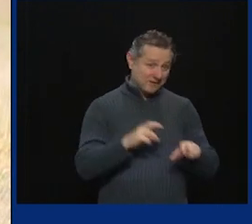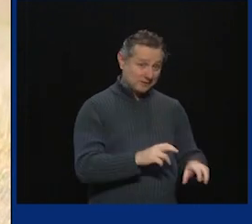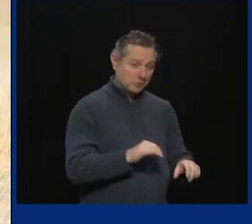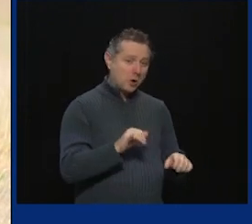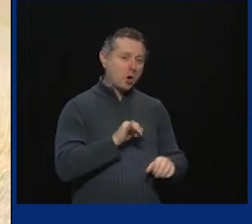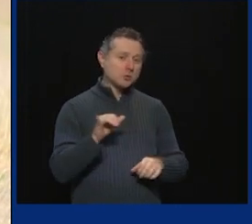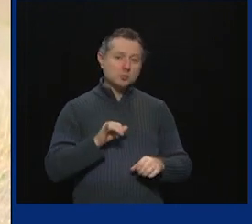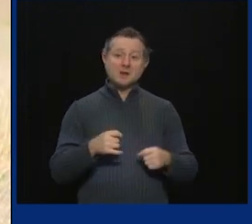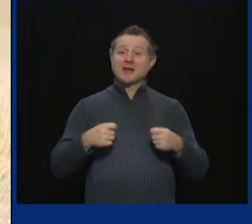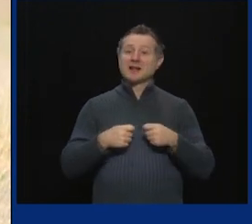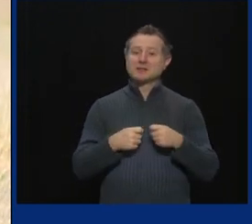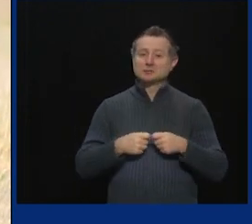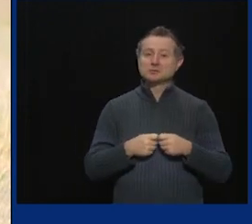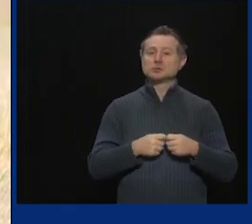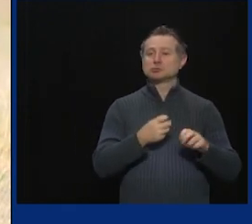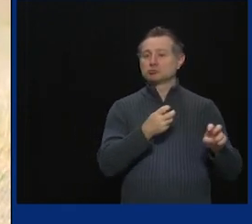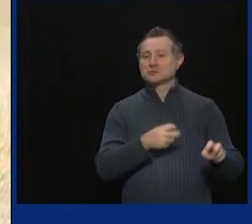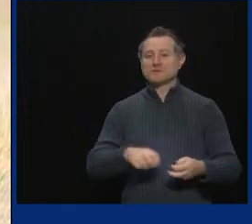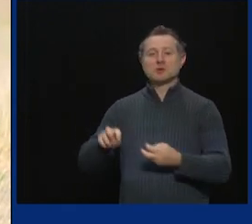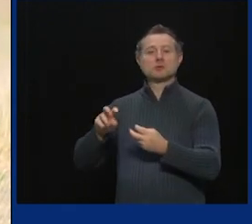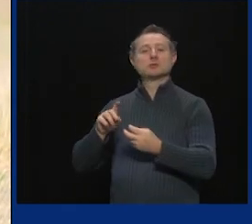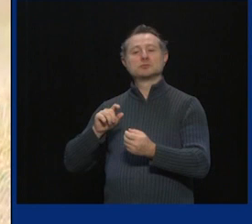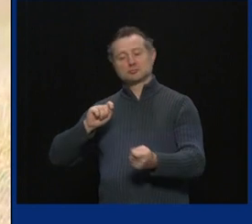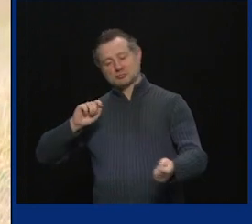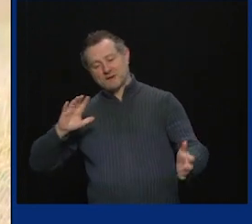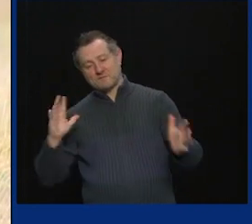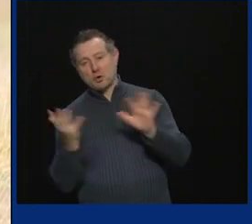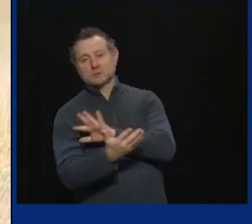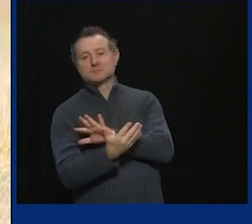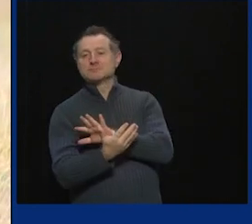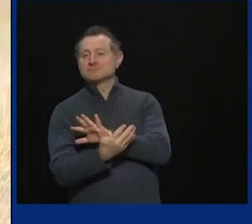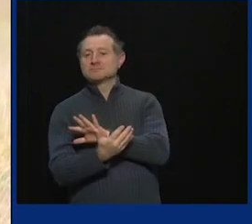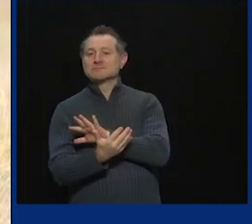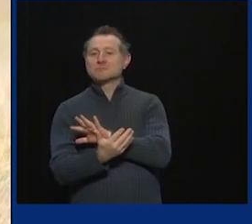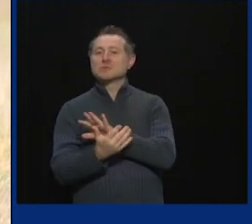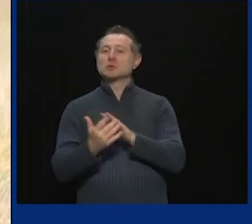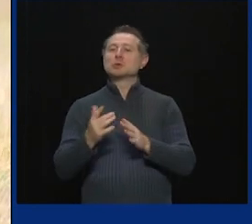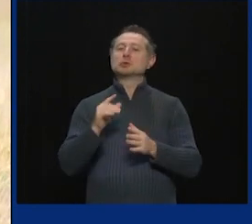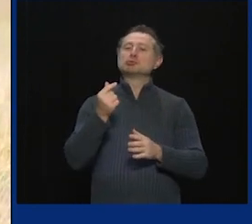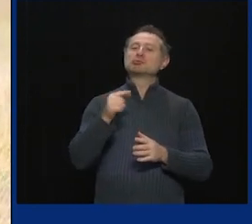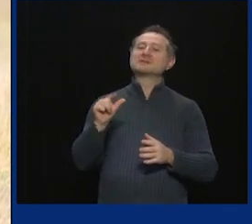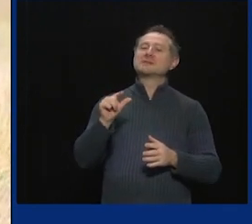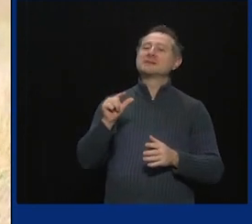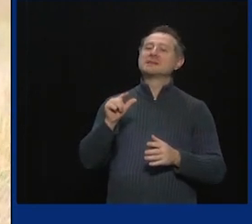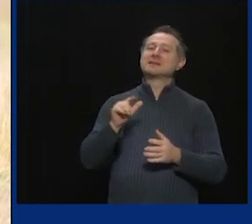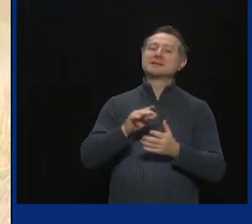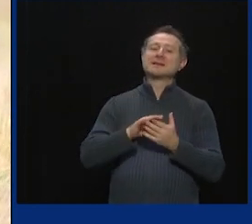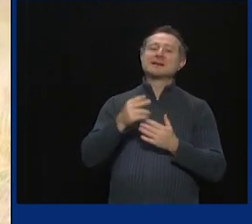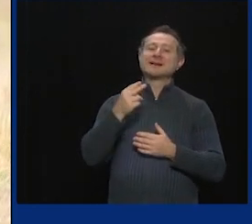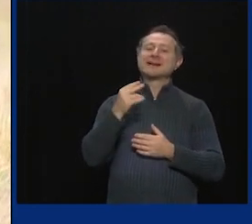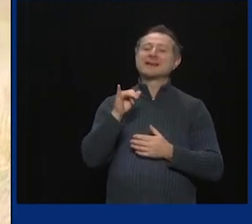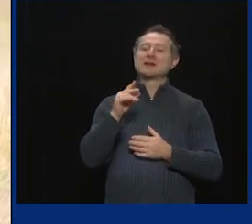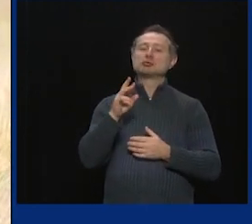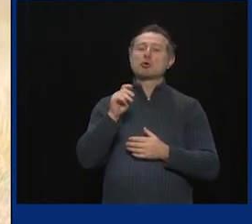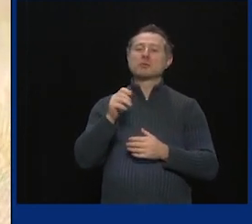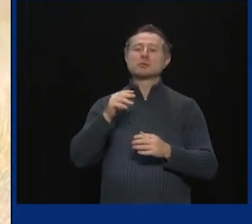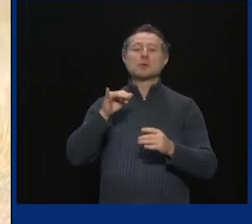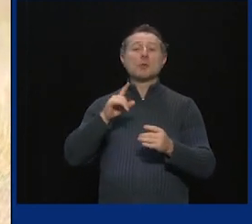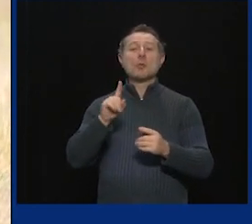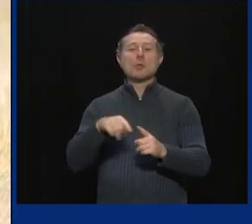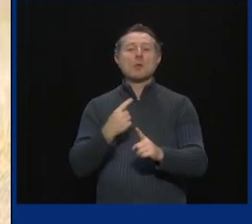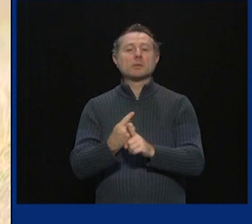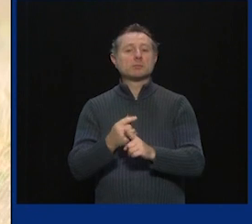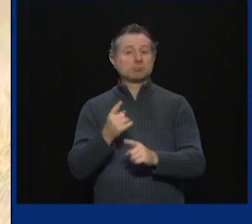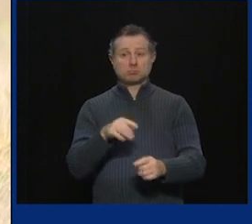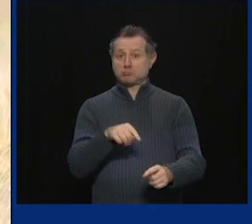and power here and the conversion into green hydrogen, that's not happening anywhere else. Nowhere else are